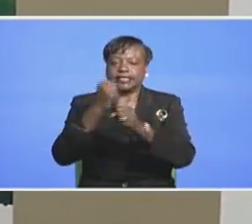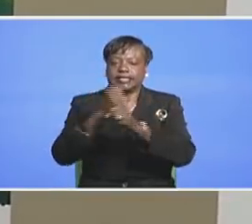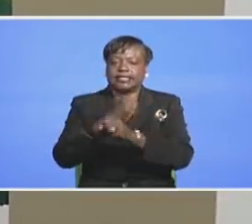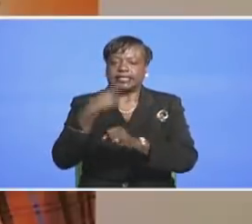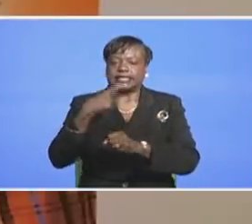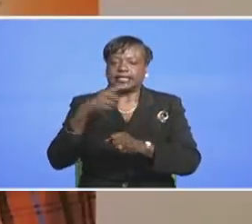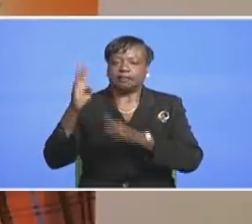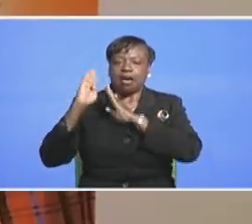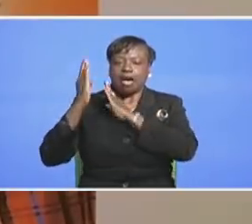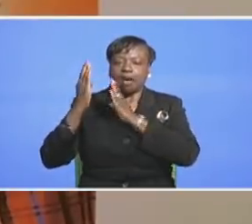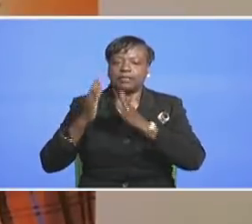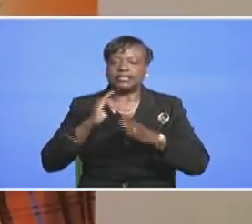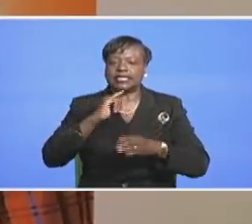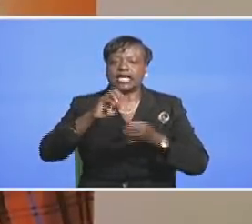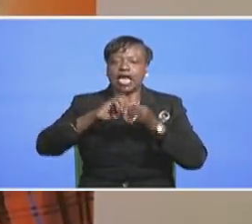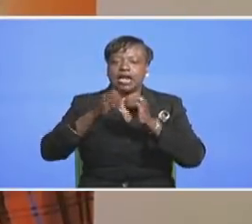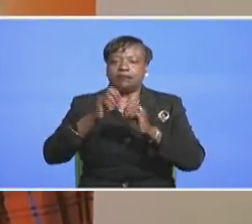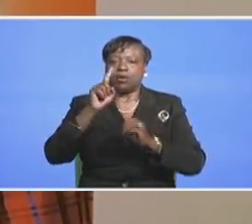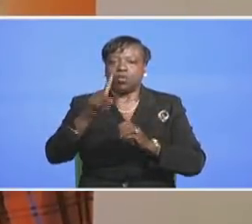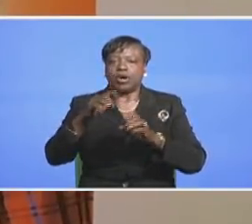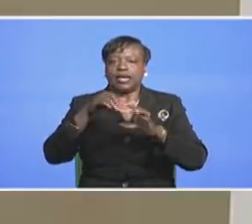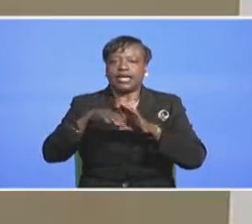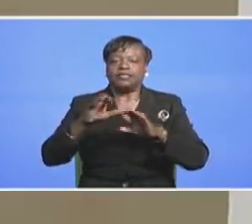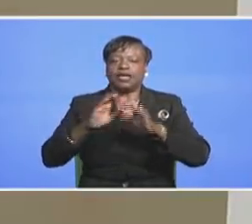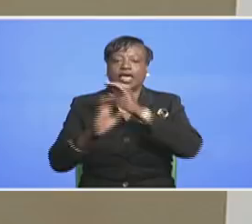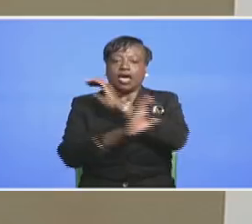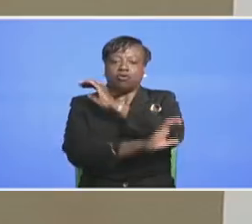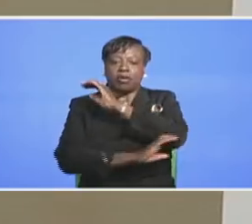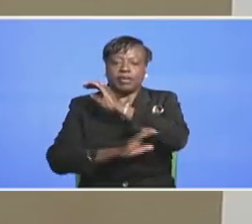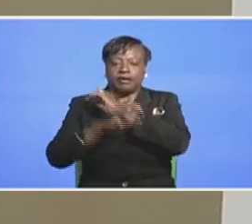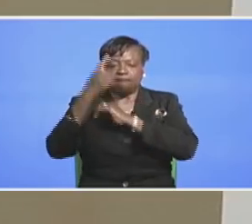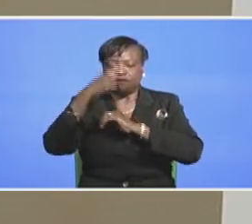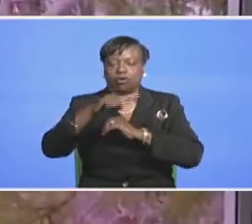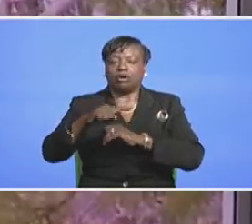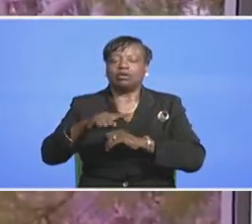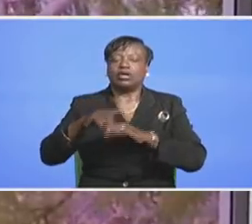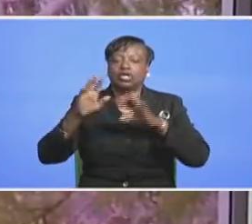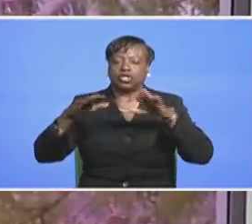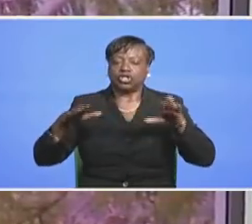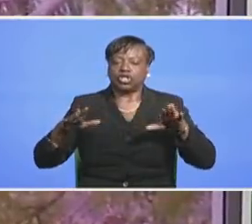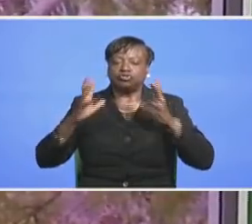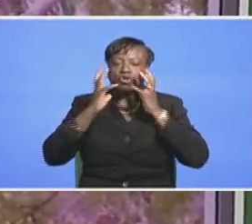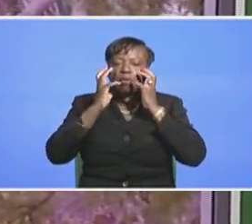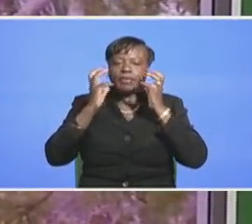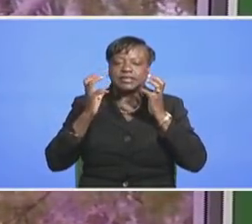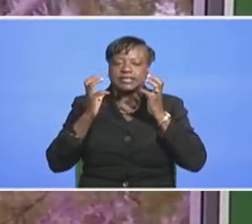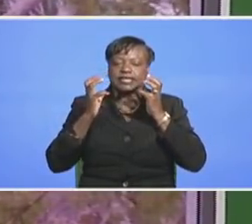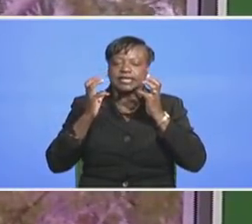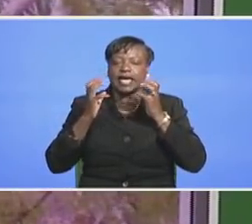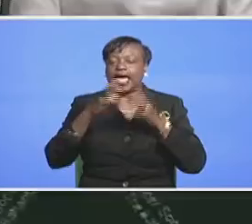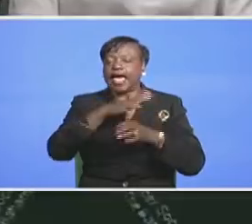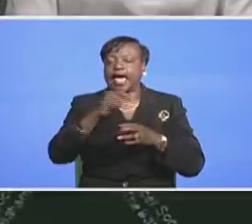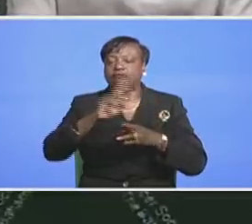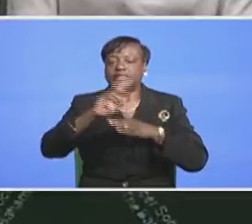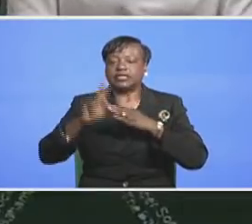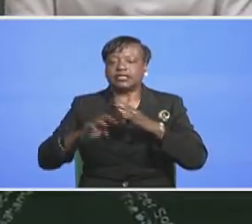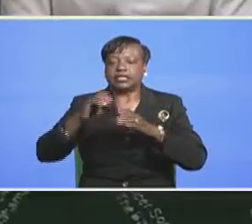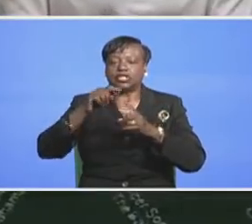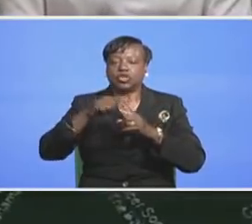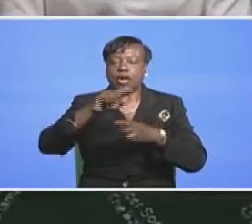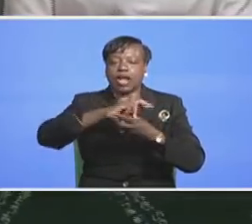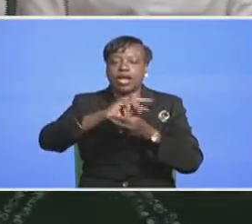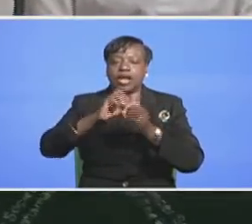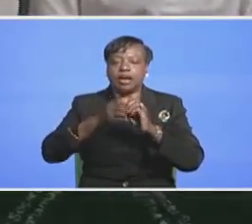is #1 in the Caribbean for childhood obesity. And with obesity leading to a number of ailments later on in life, the